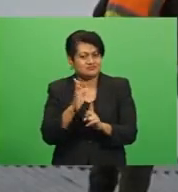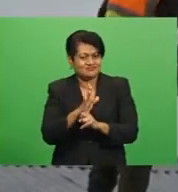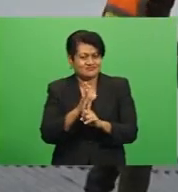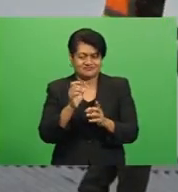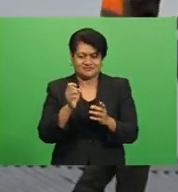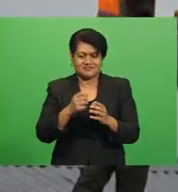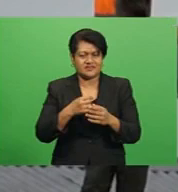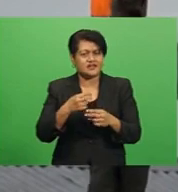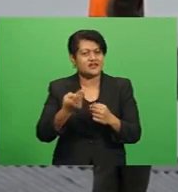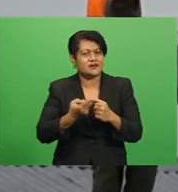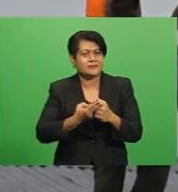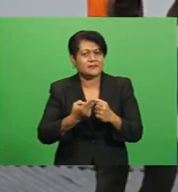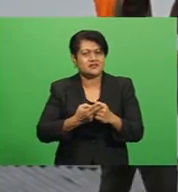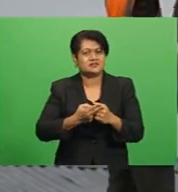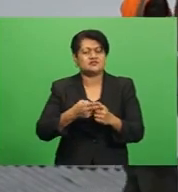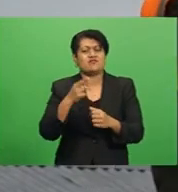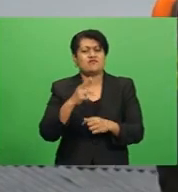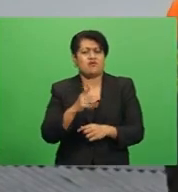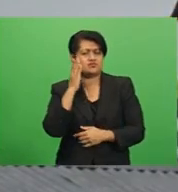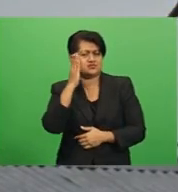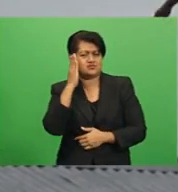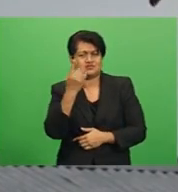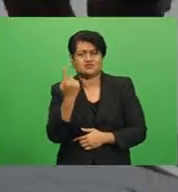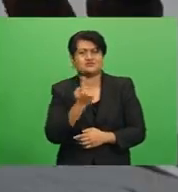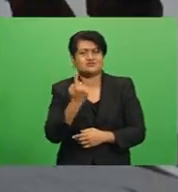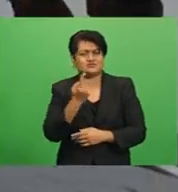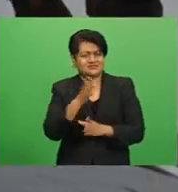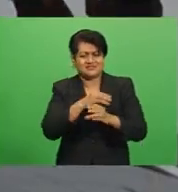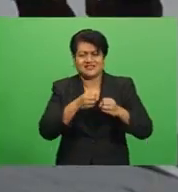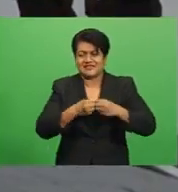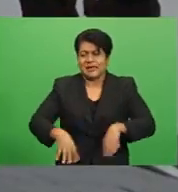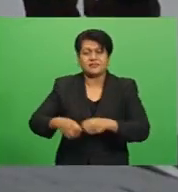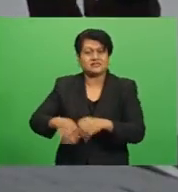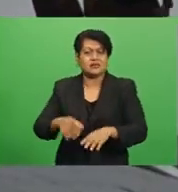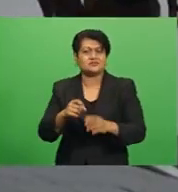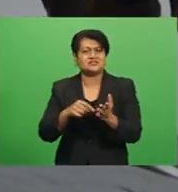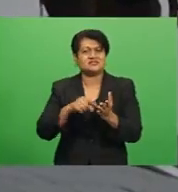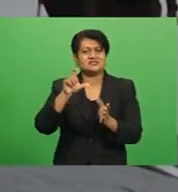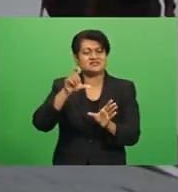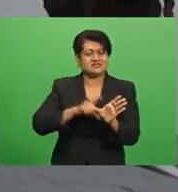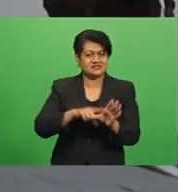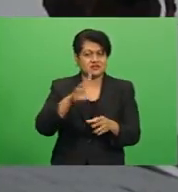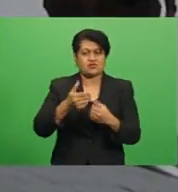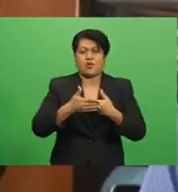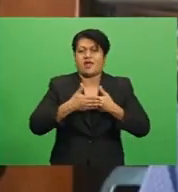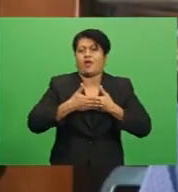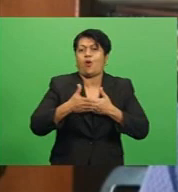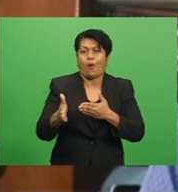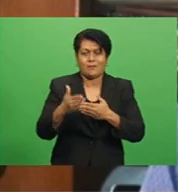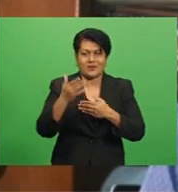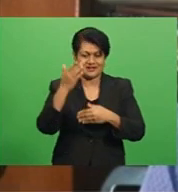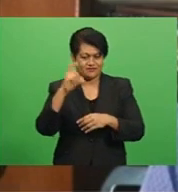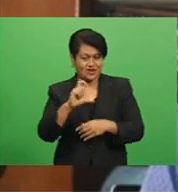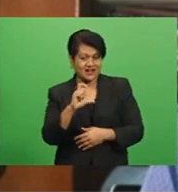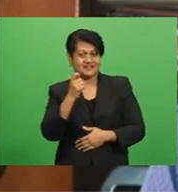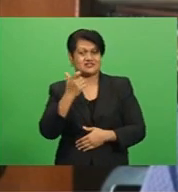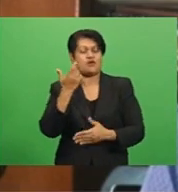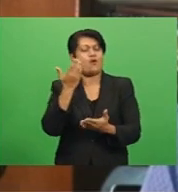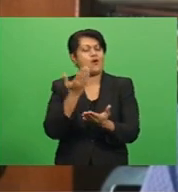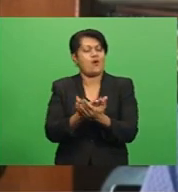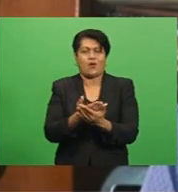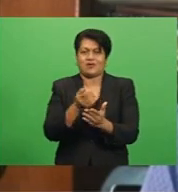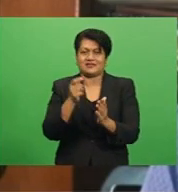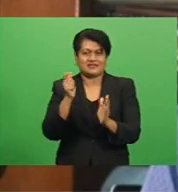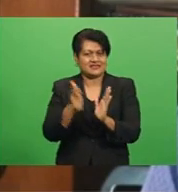schools identified as badly affected by TC Yasa so they can open 4 classes on time. Those that we can do